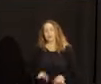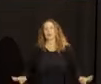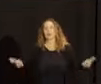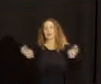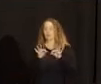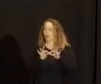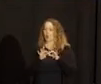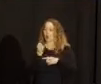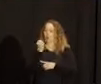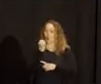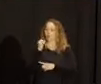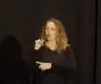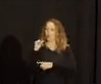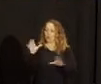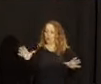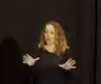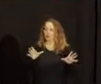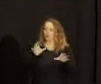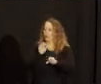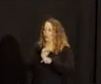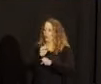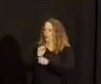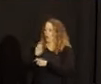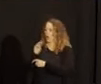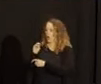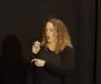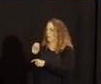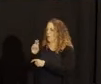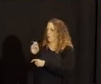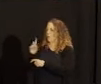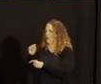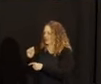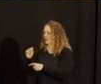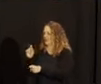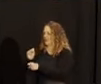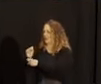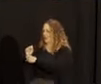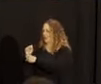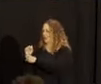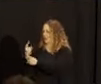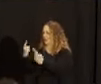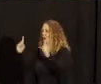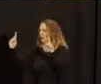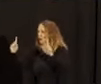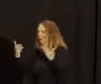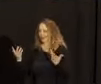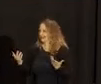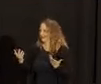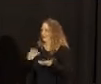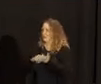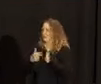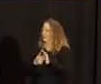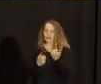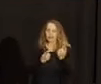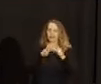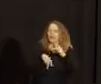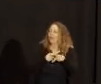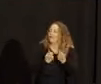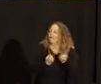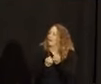movement work is. When we say movement work, what we mean is the kind of